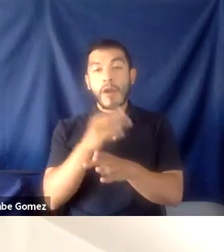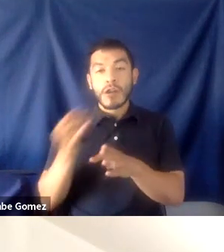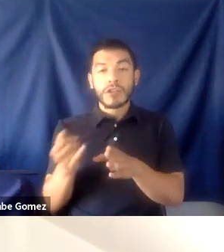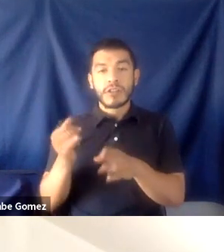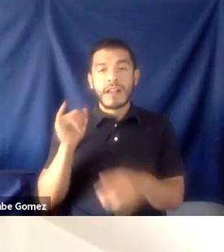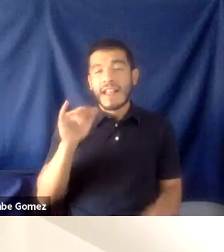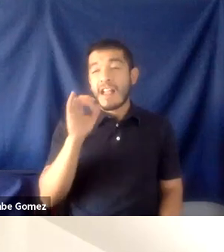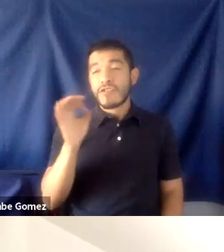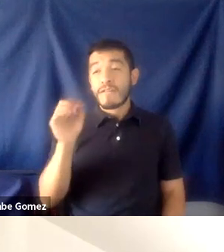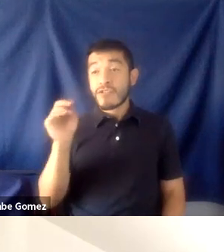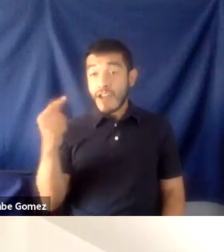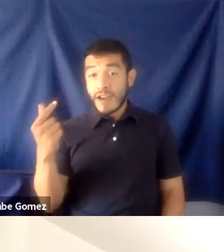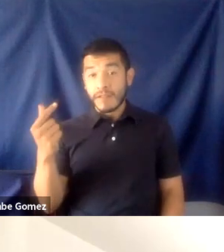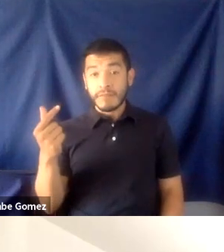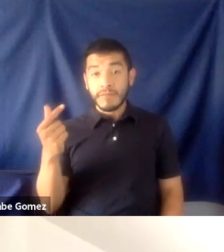Jeff Chang